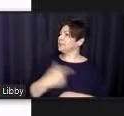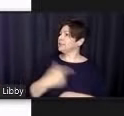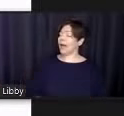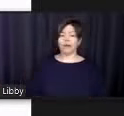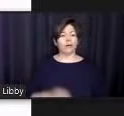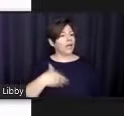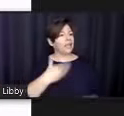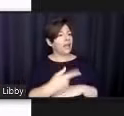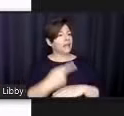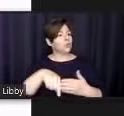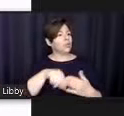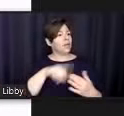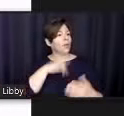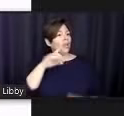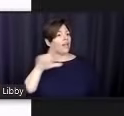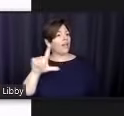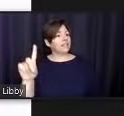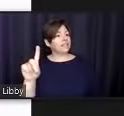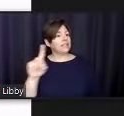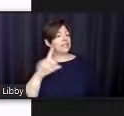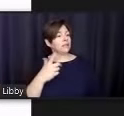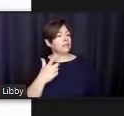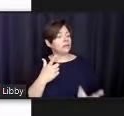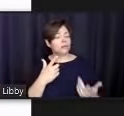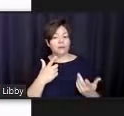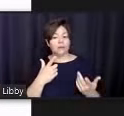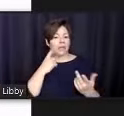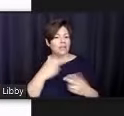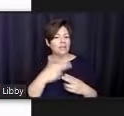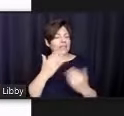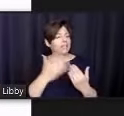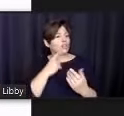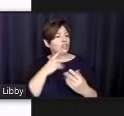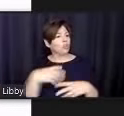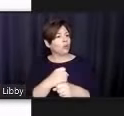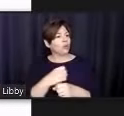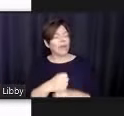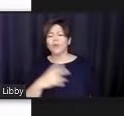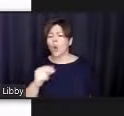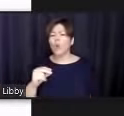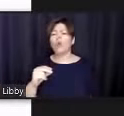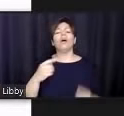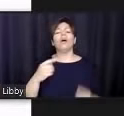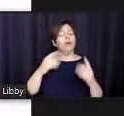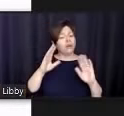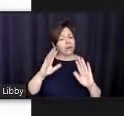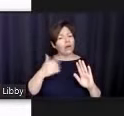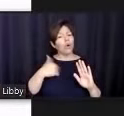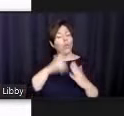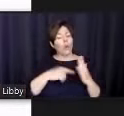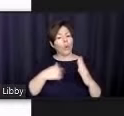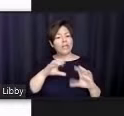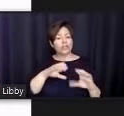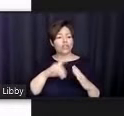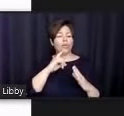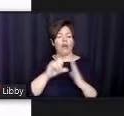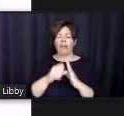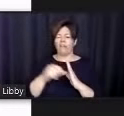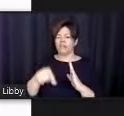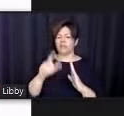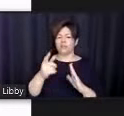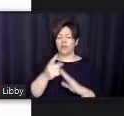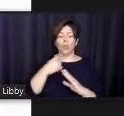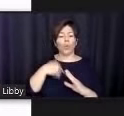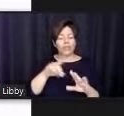LD because it's easier to abbreviate. They have disabilities at no fault of their own. And what we need to do, and I'll emphasize this in a few minutes, is we need to do